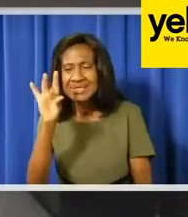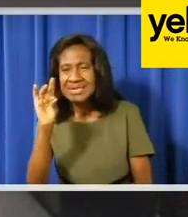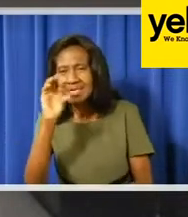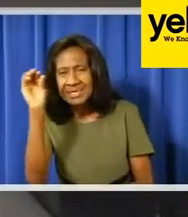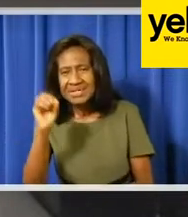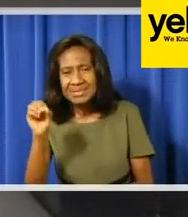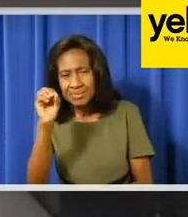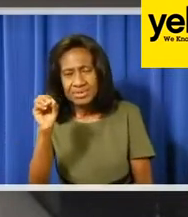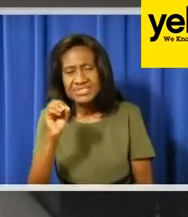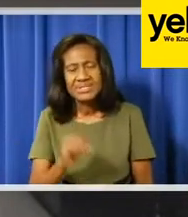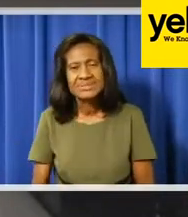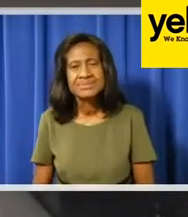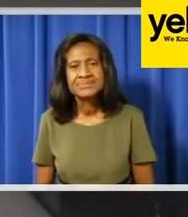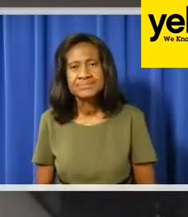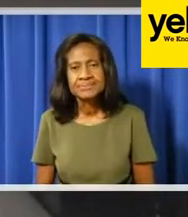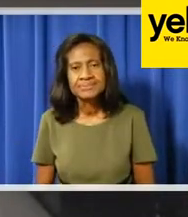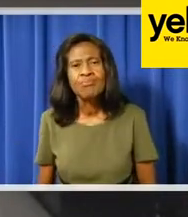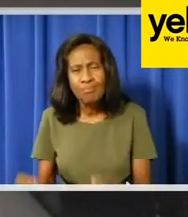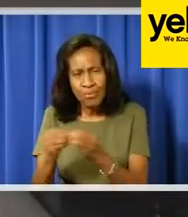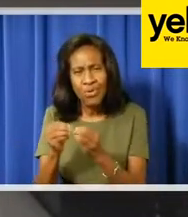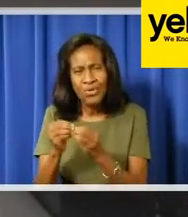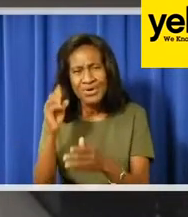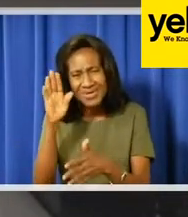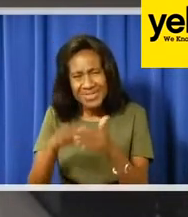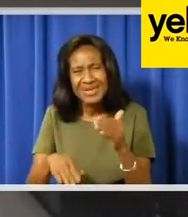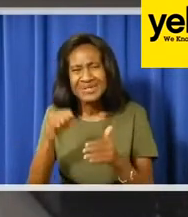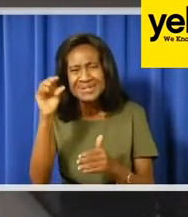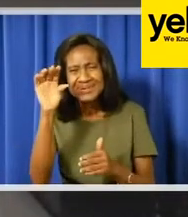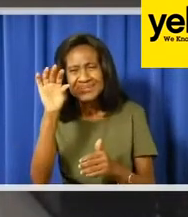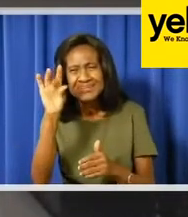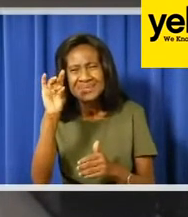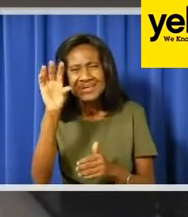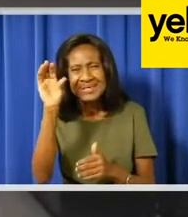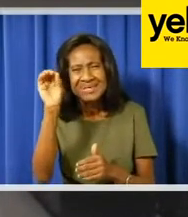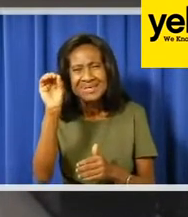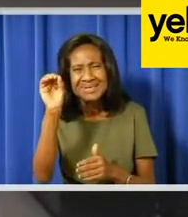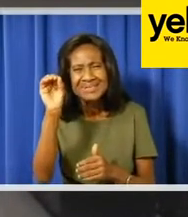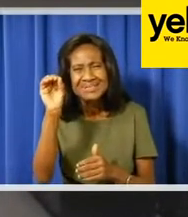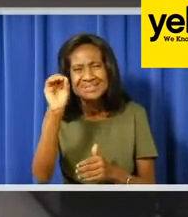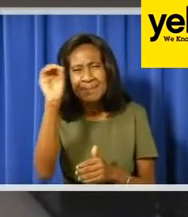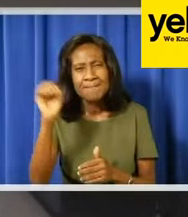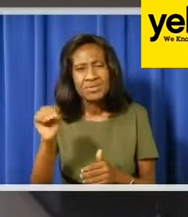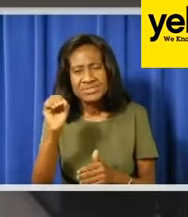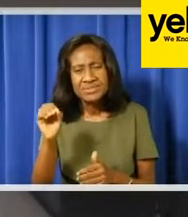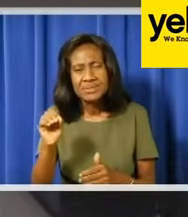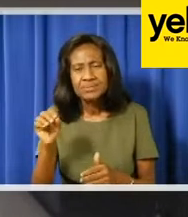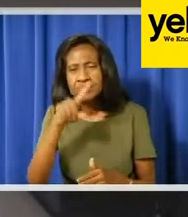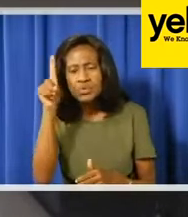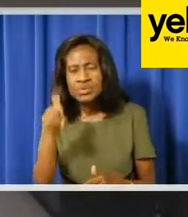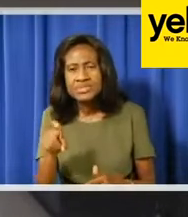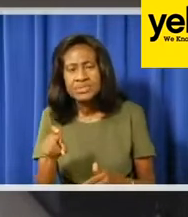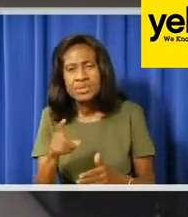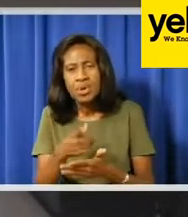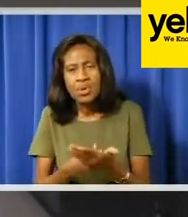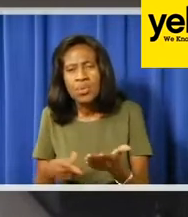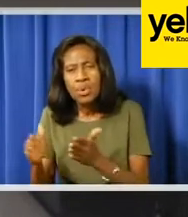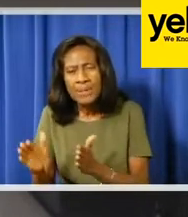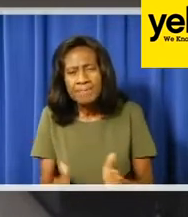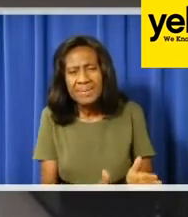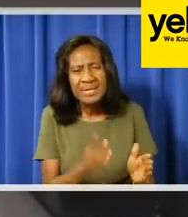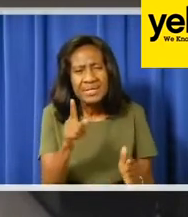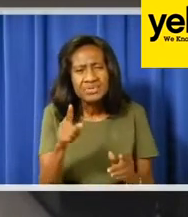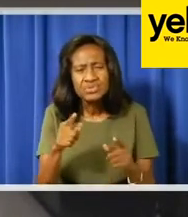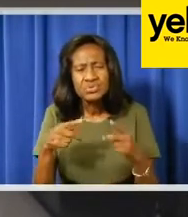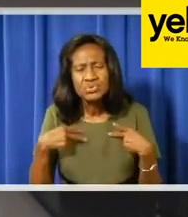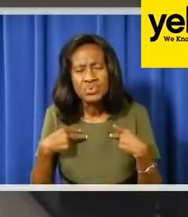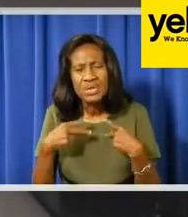Dr. Rodriguez, just can you briefly tell us what plans have you increased the preparations for